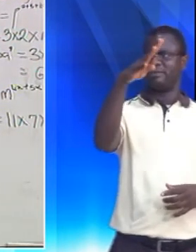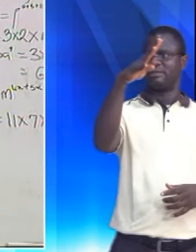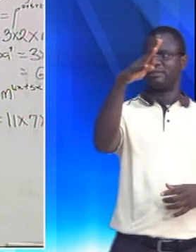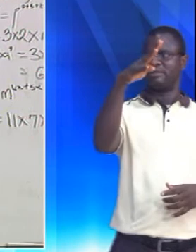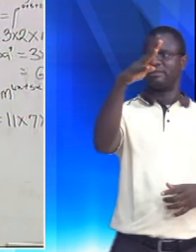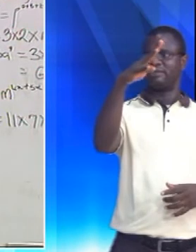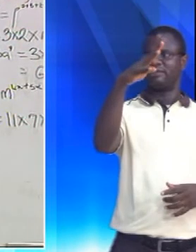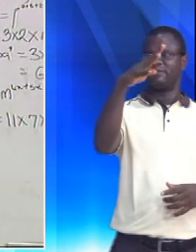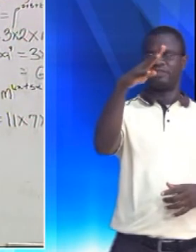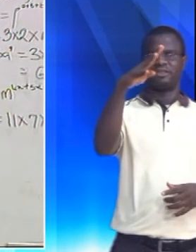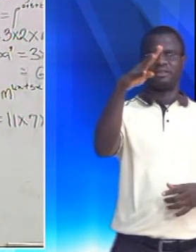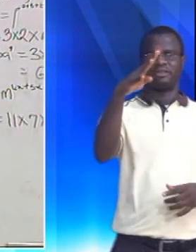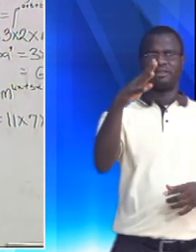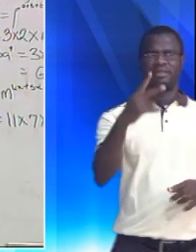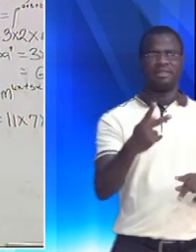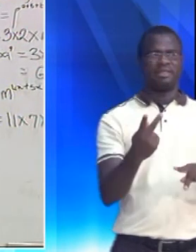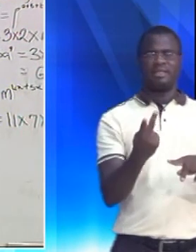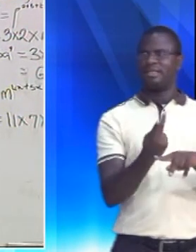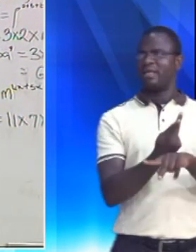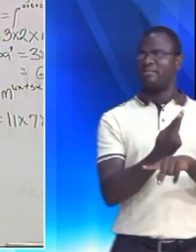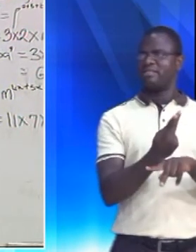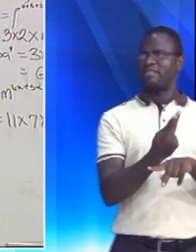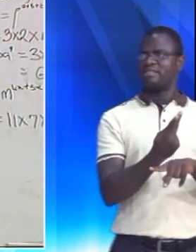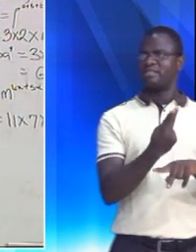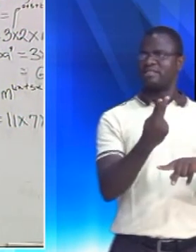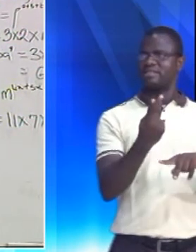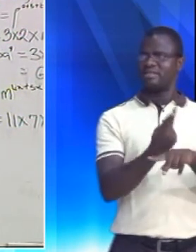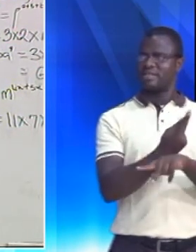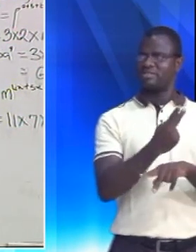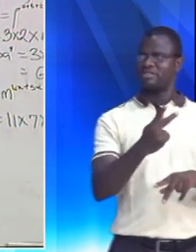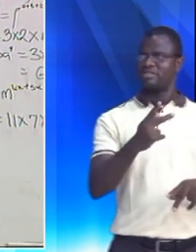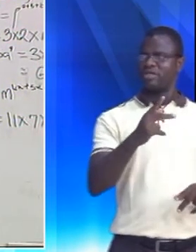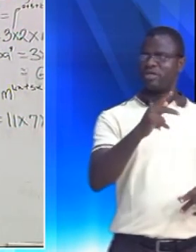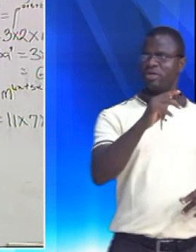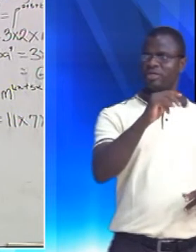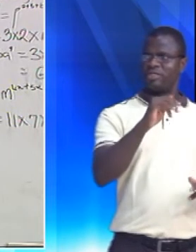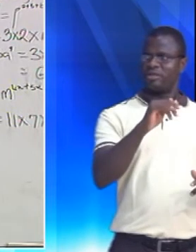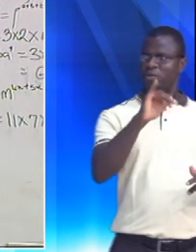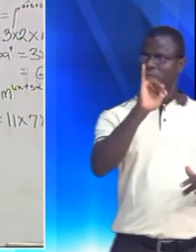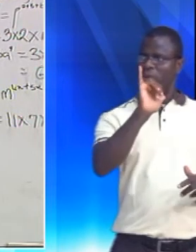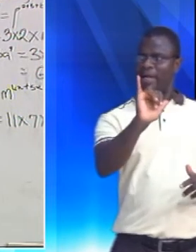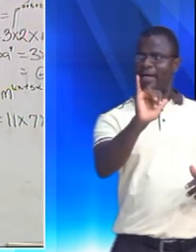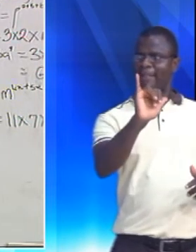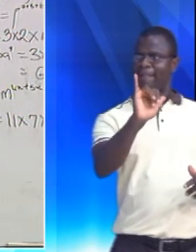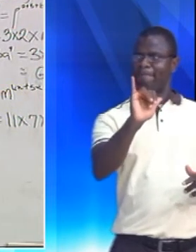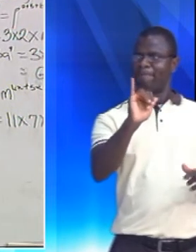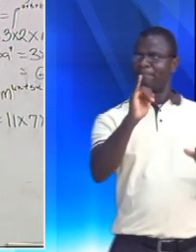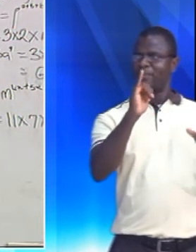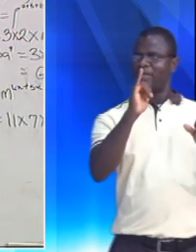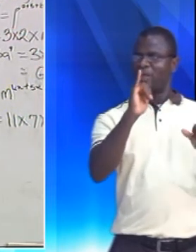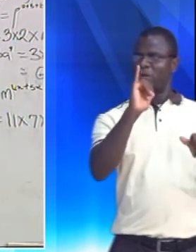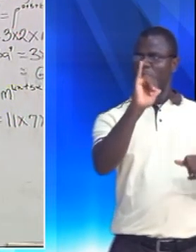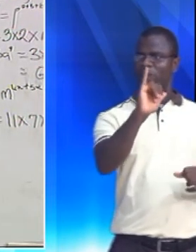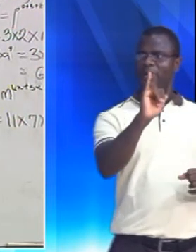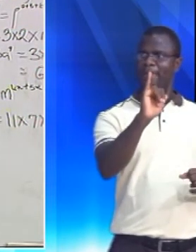Meaning 42 divided by 3 will give us what? 14.